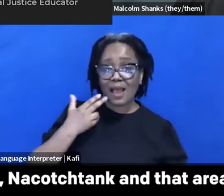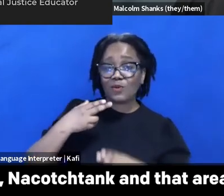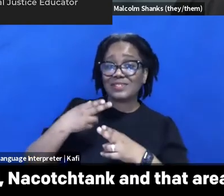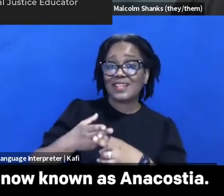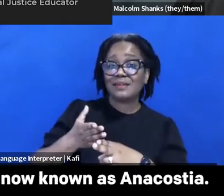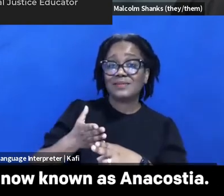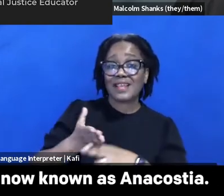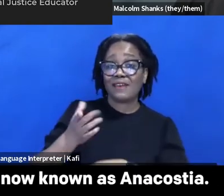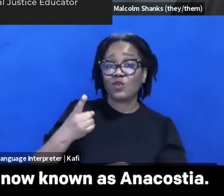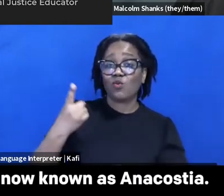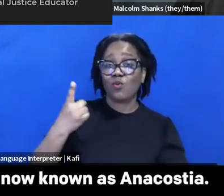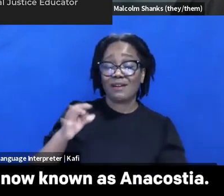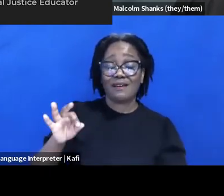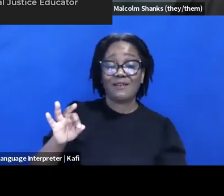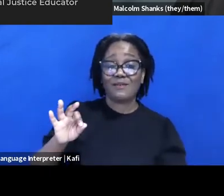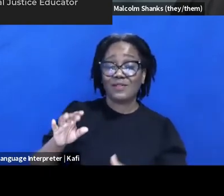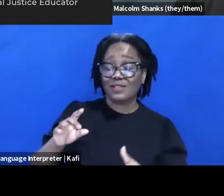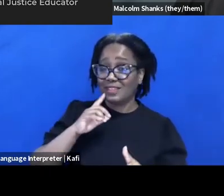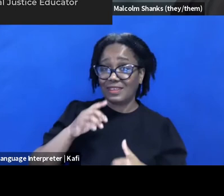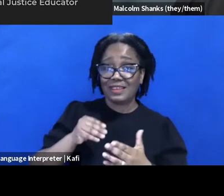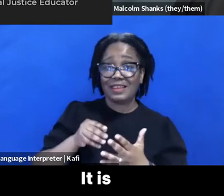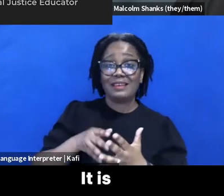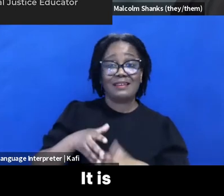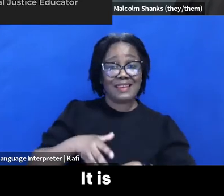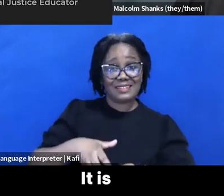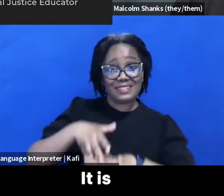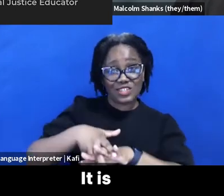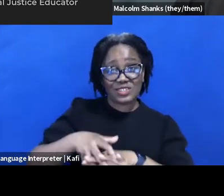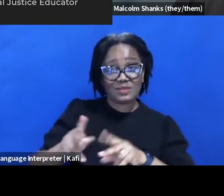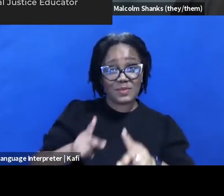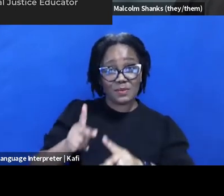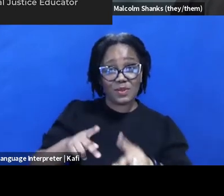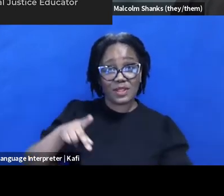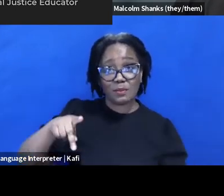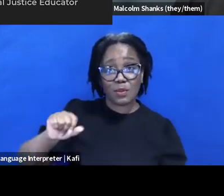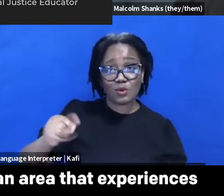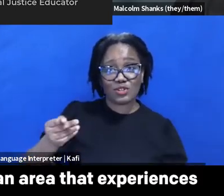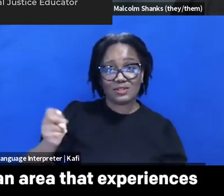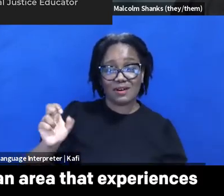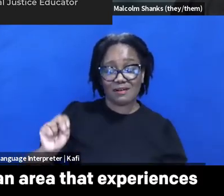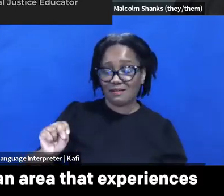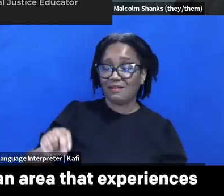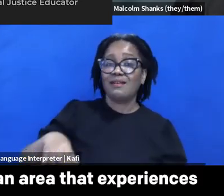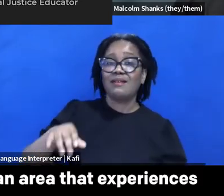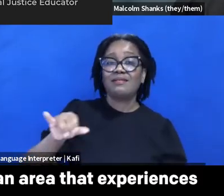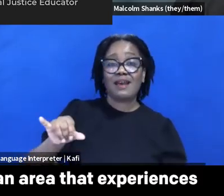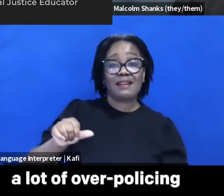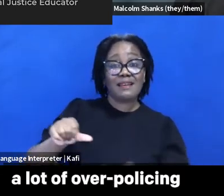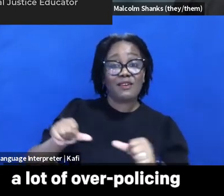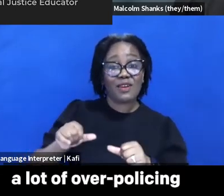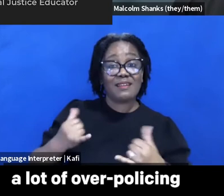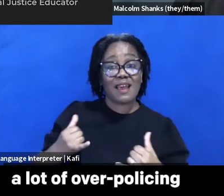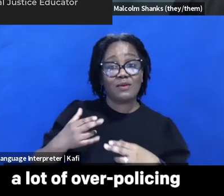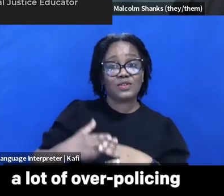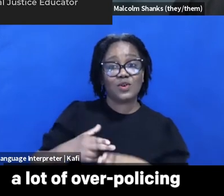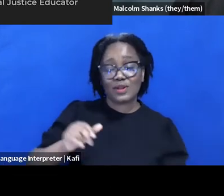peoples of this land, Nacotchtank. That area is now known as Anacostia. it is an area